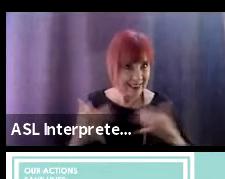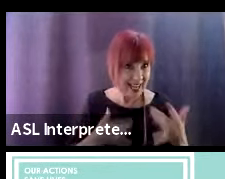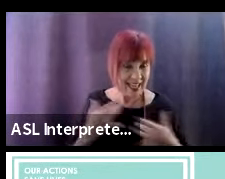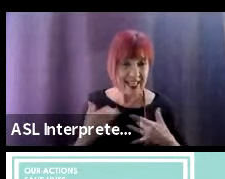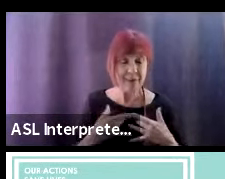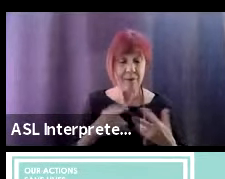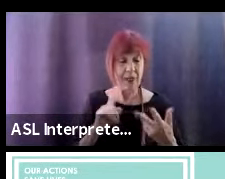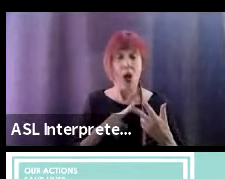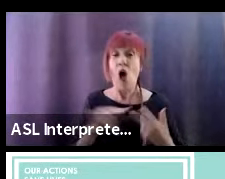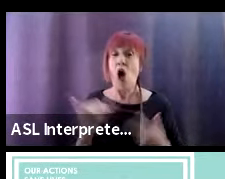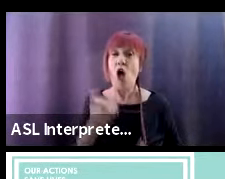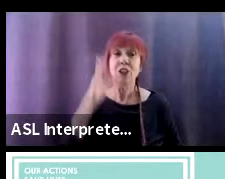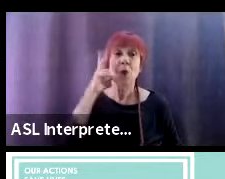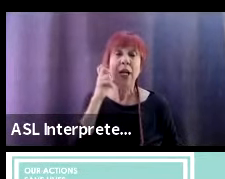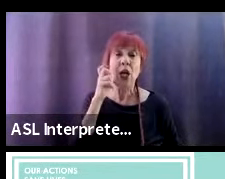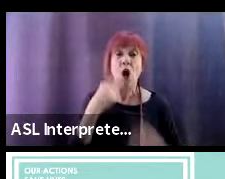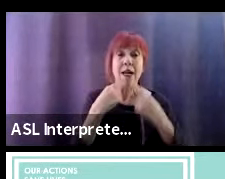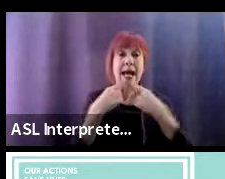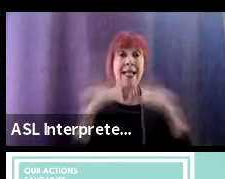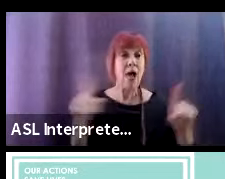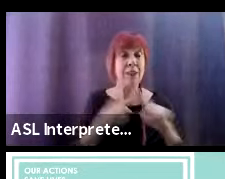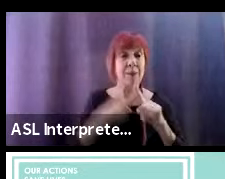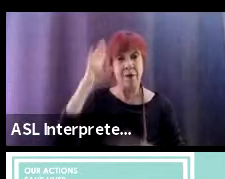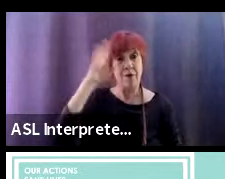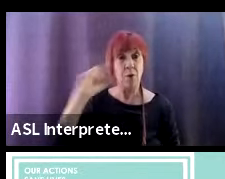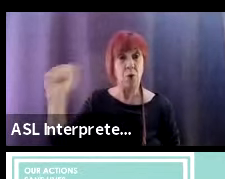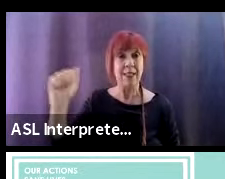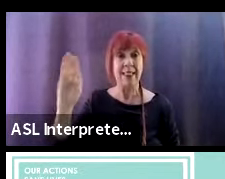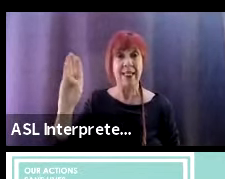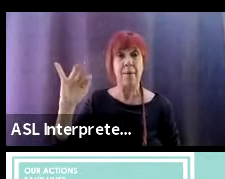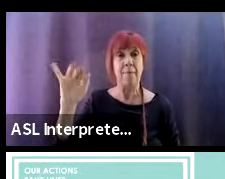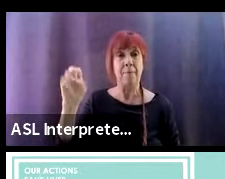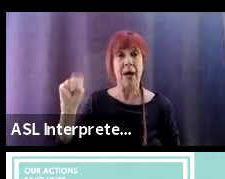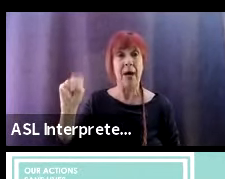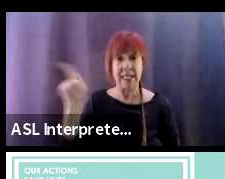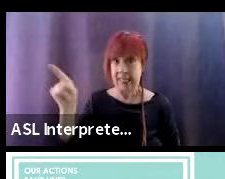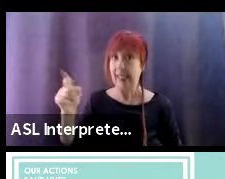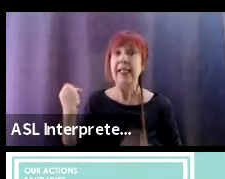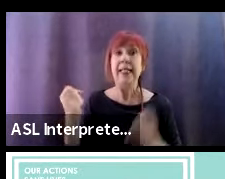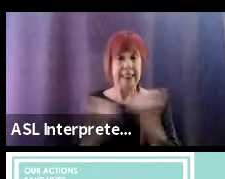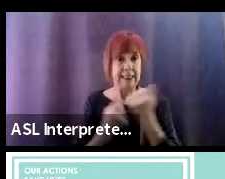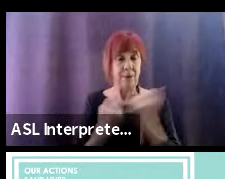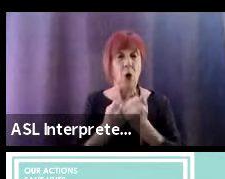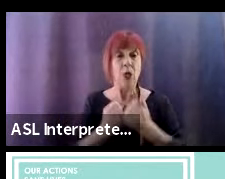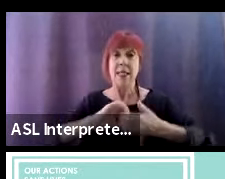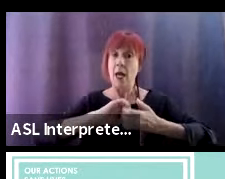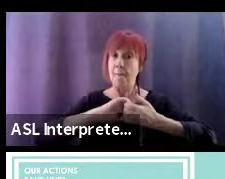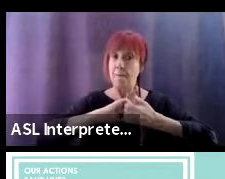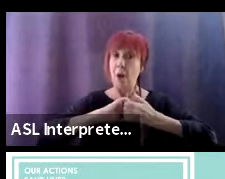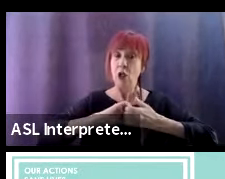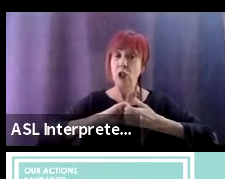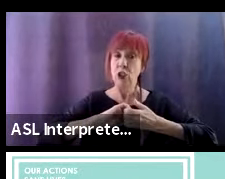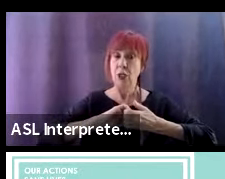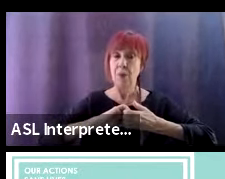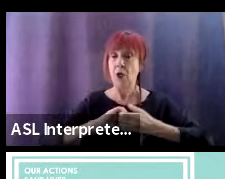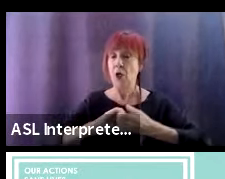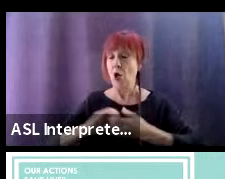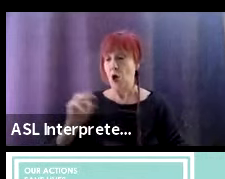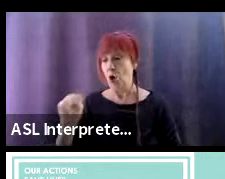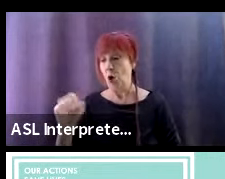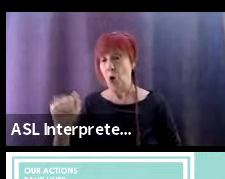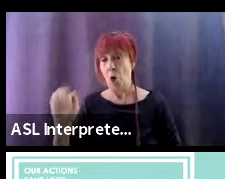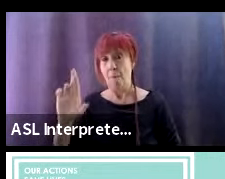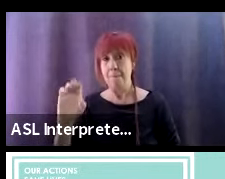heard the announcement from President Biden that he supported a partnership between Merck